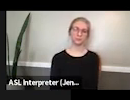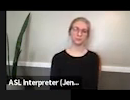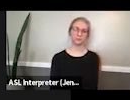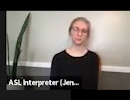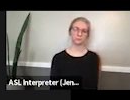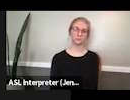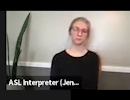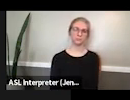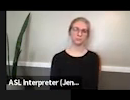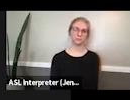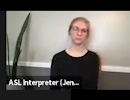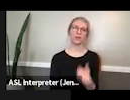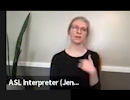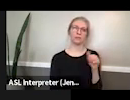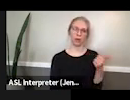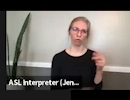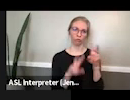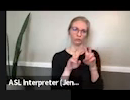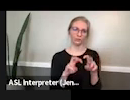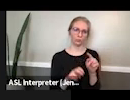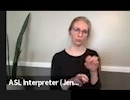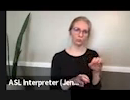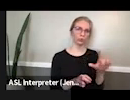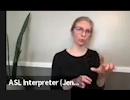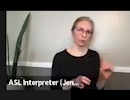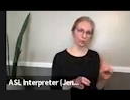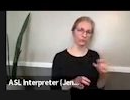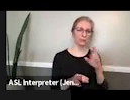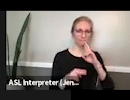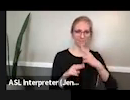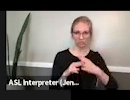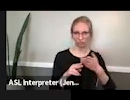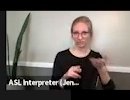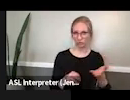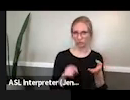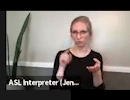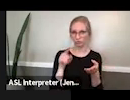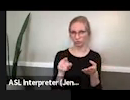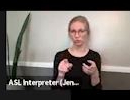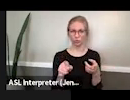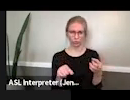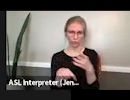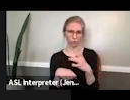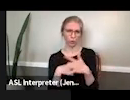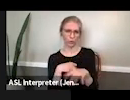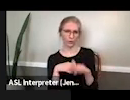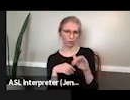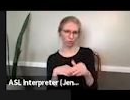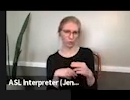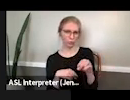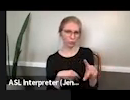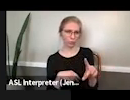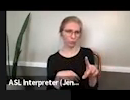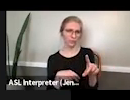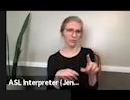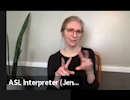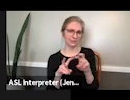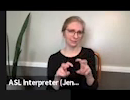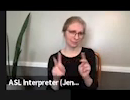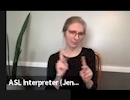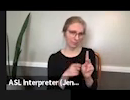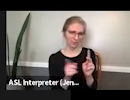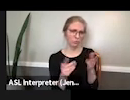assessment tools mentioned here. My guess is, as early childhood folks, you use the MacArthur Bates Communicative Development